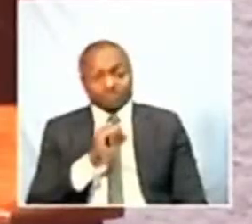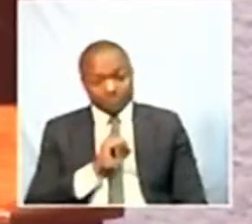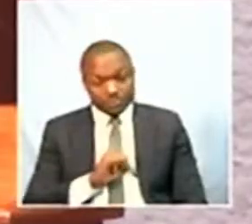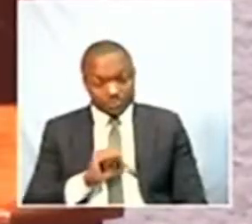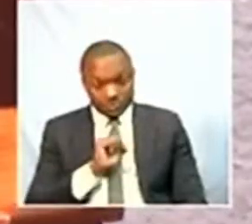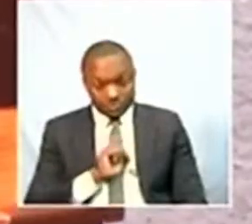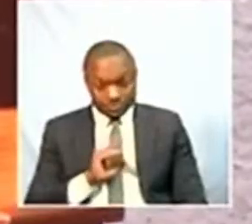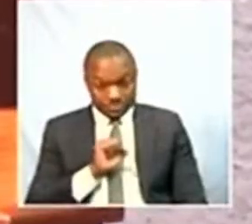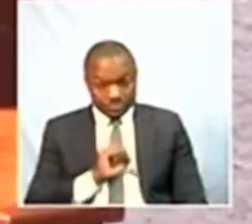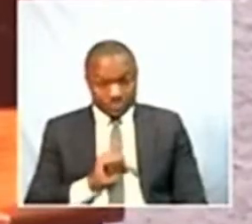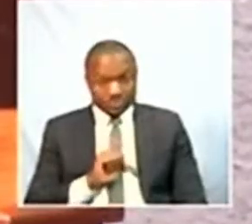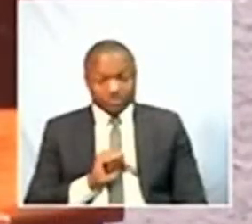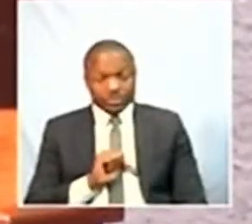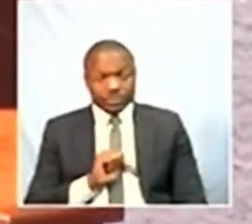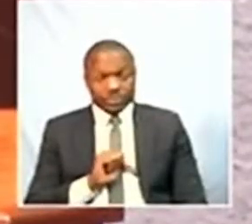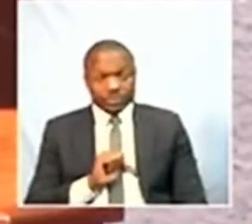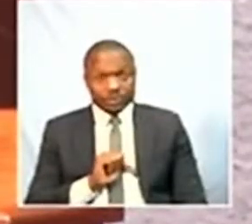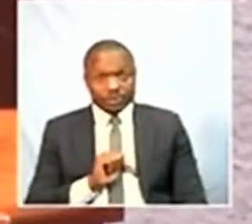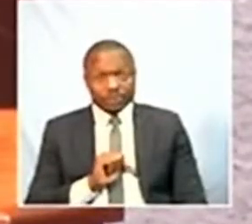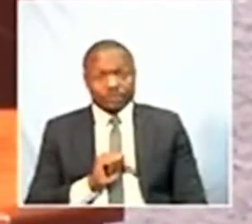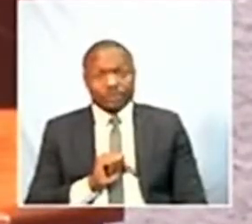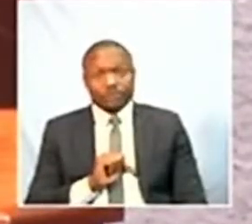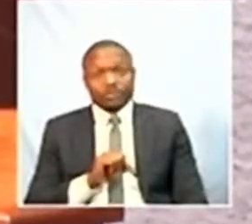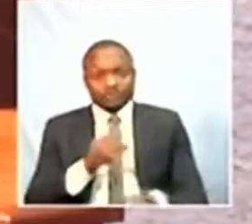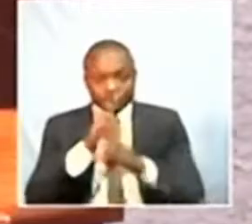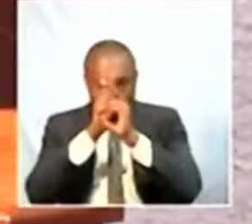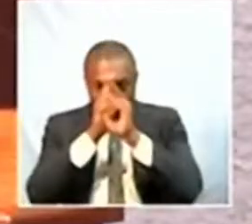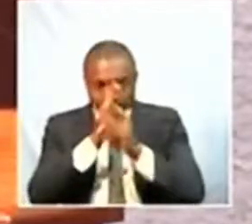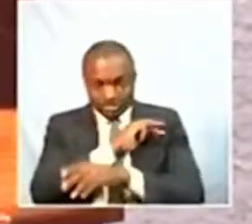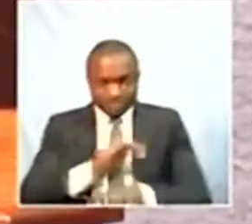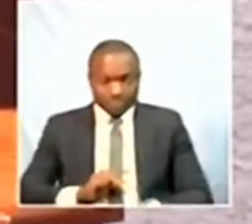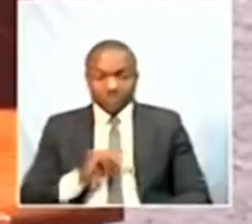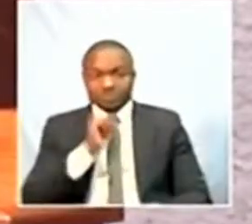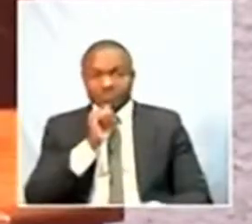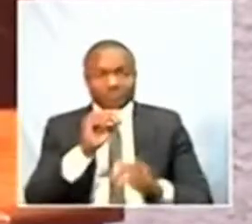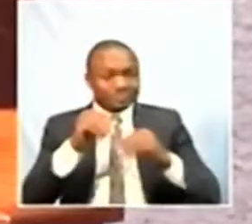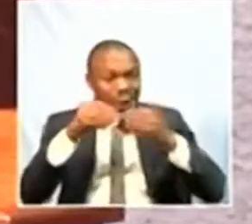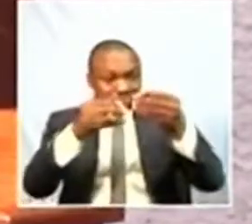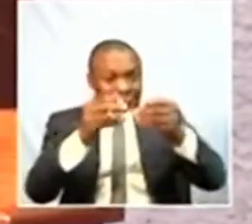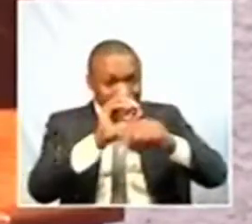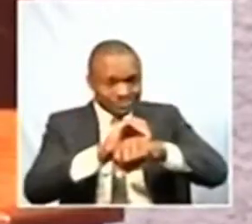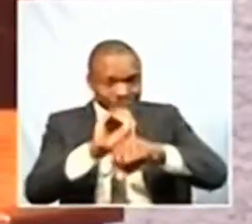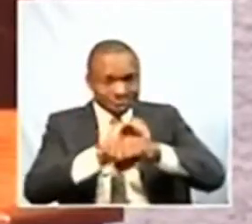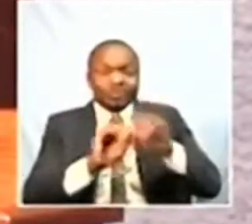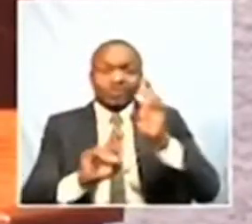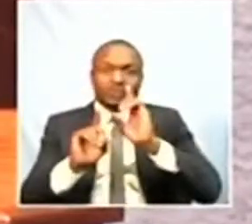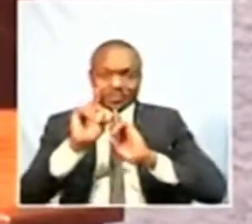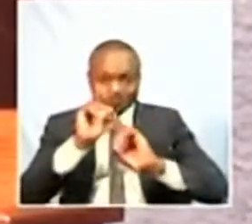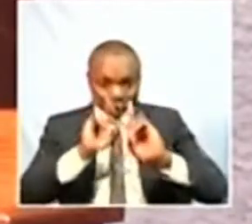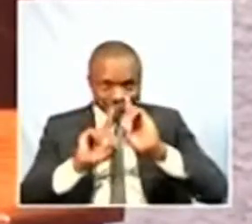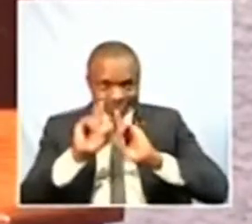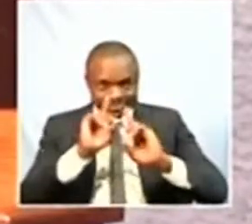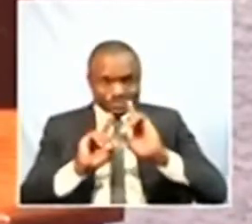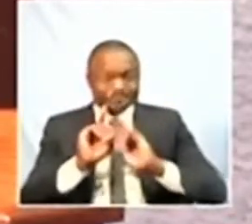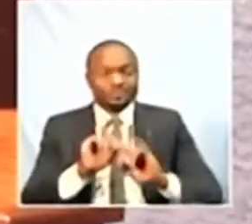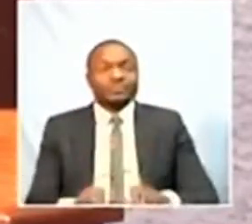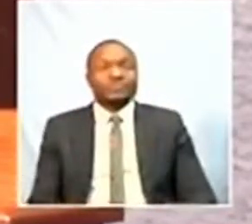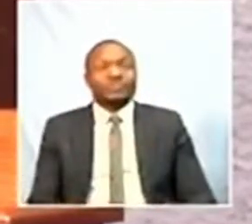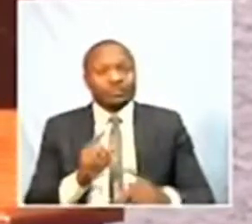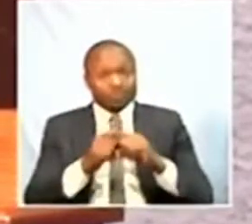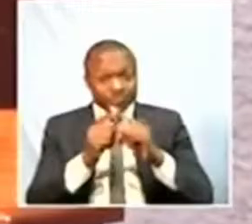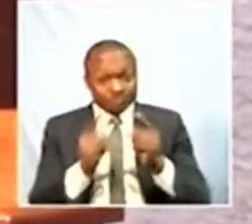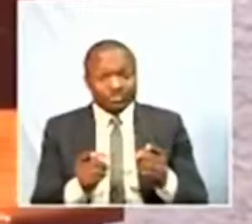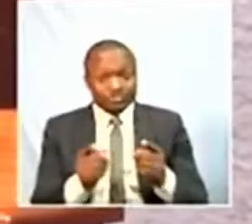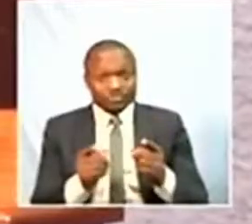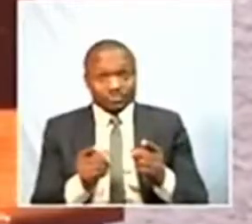Apologies to every honorable member that has not been given the opportunity to debate, but I